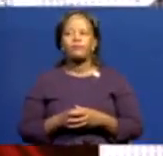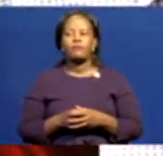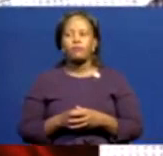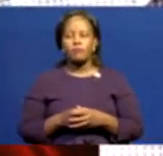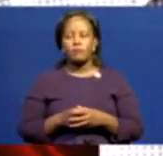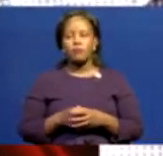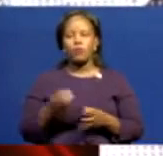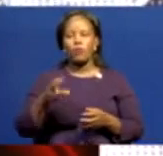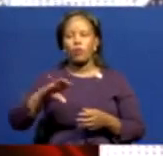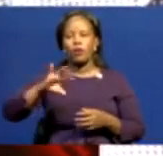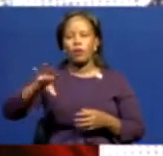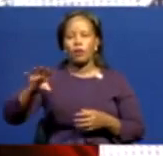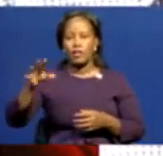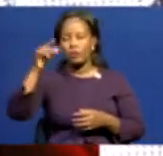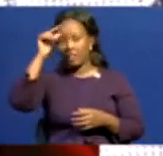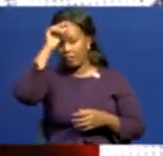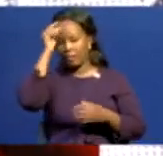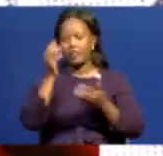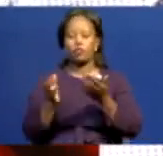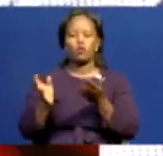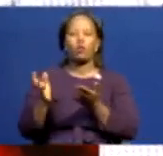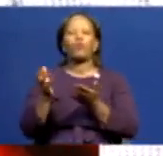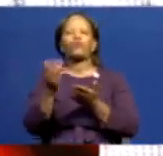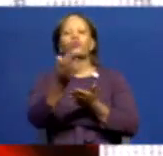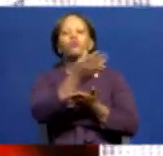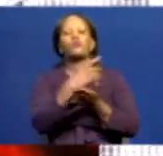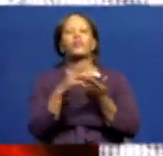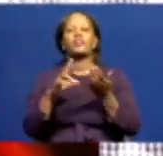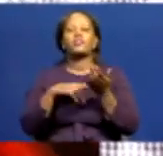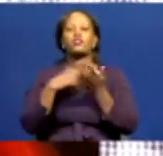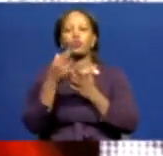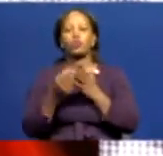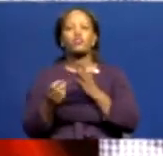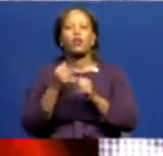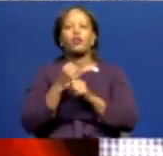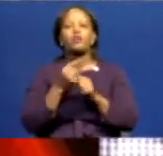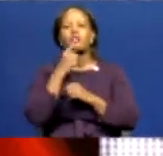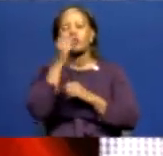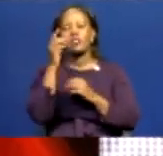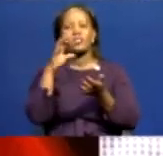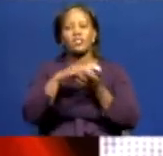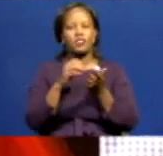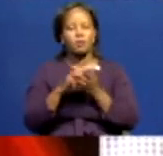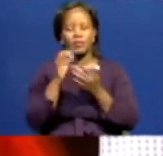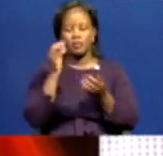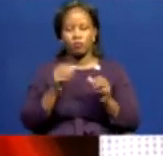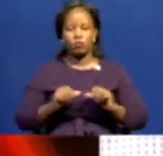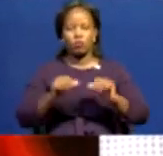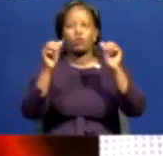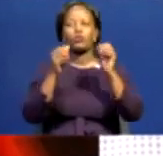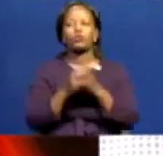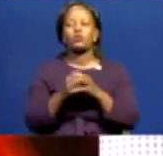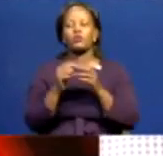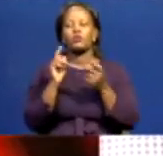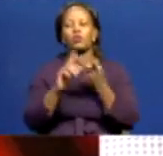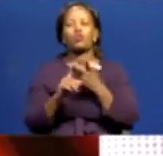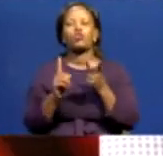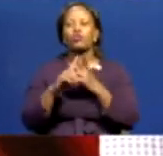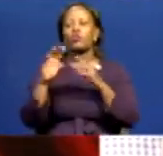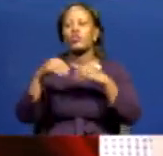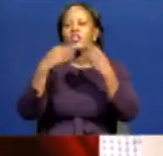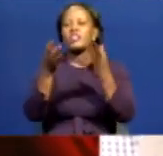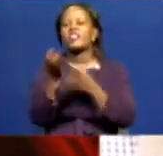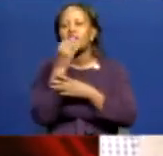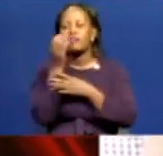The county government should mobilize resources to avert this crisis and stabilize the situation. Number two, provision of food and